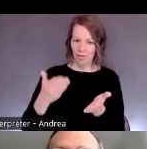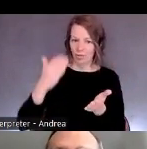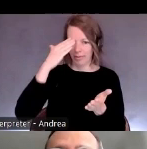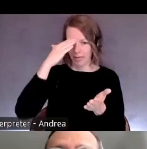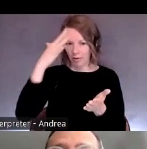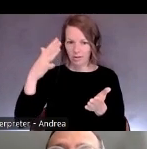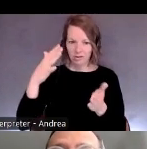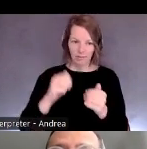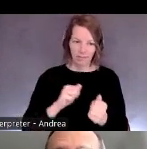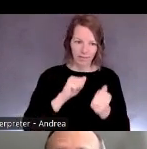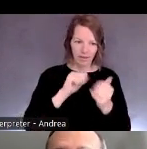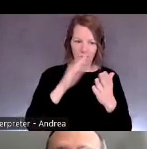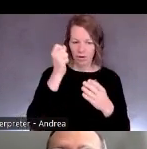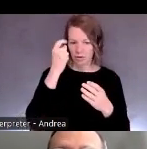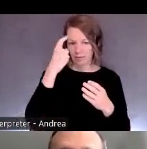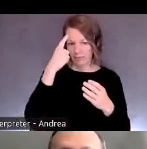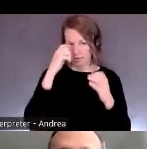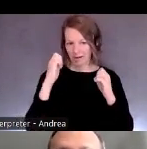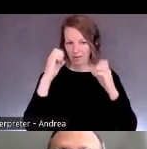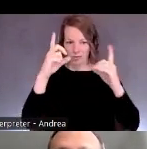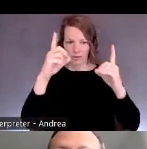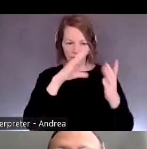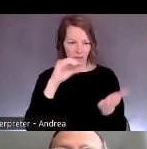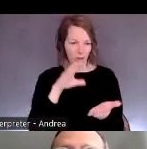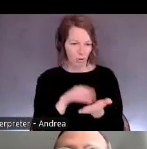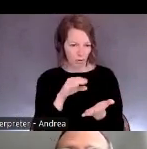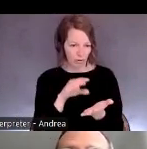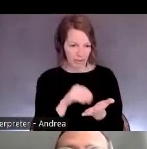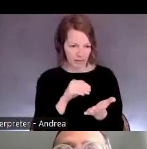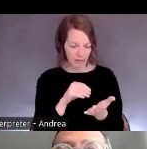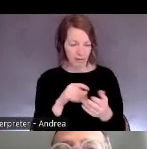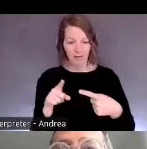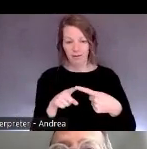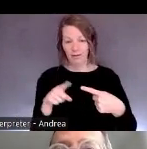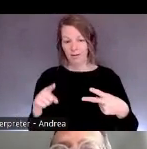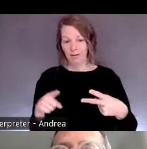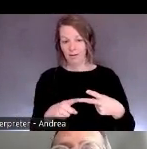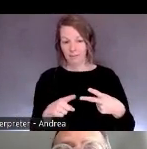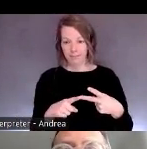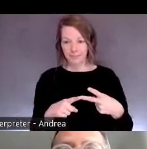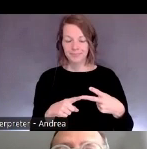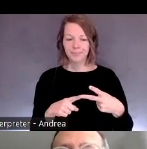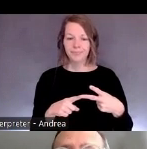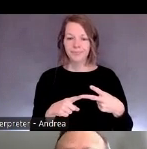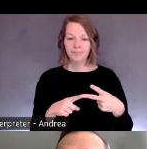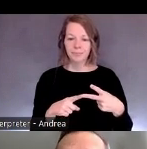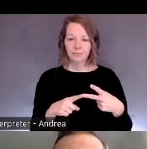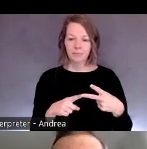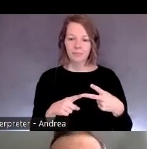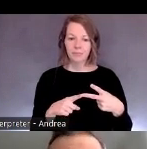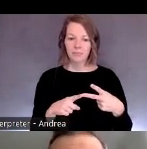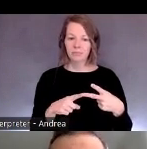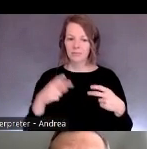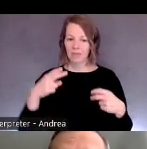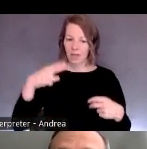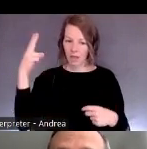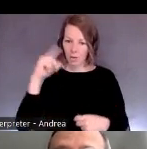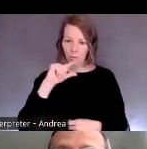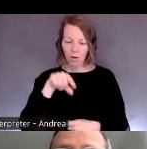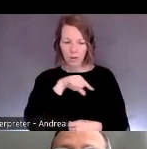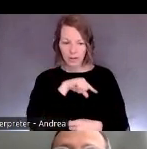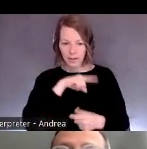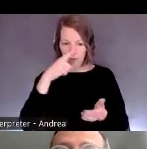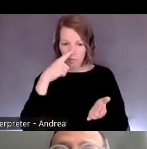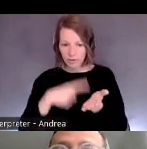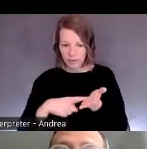methodological understanding of educational and learning. And the second has to do with high quality of